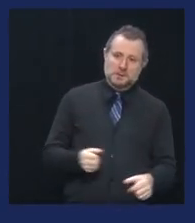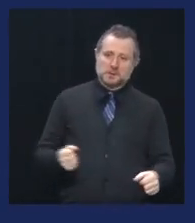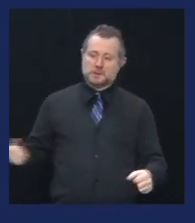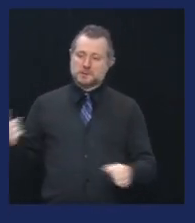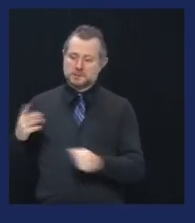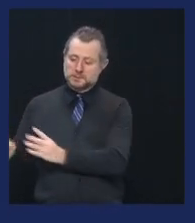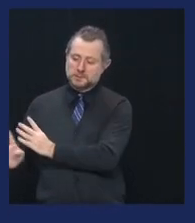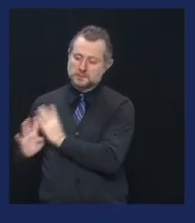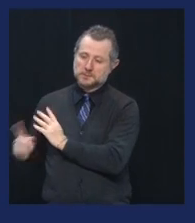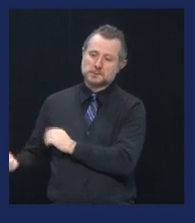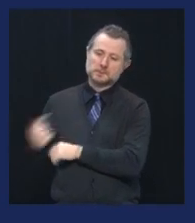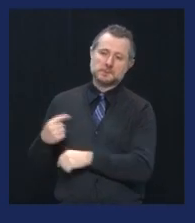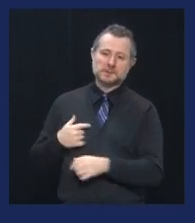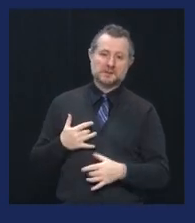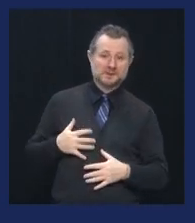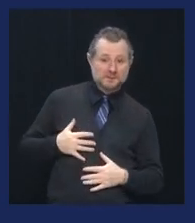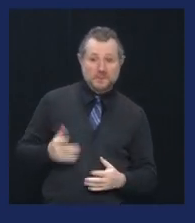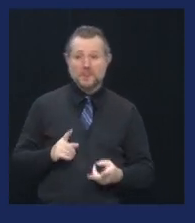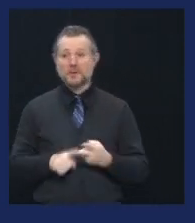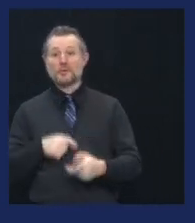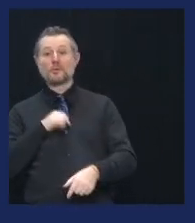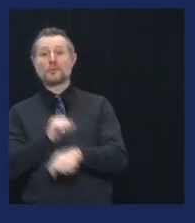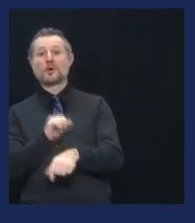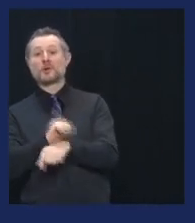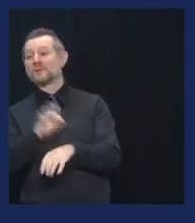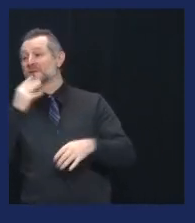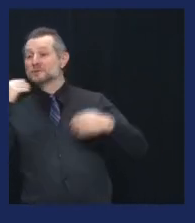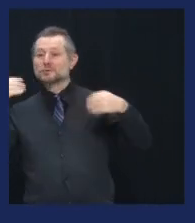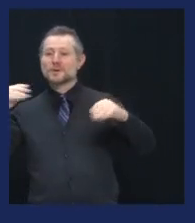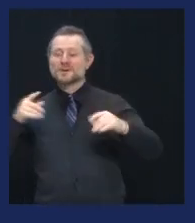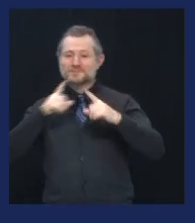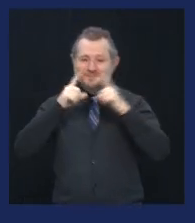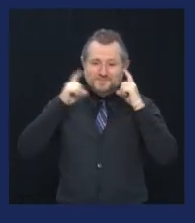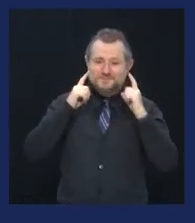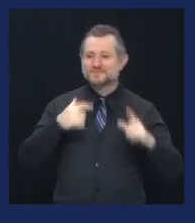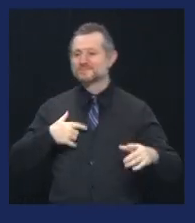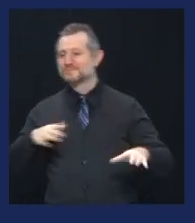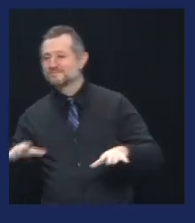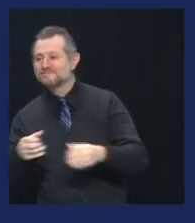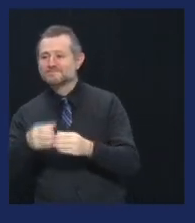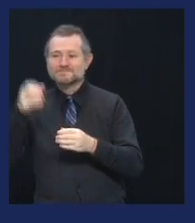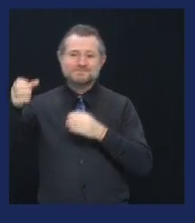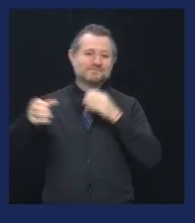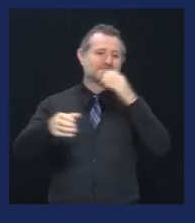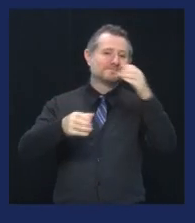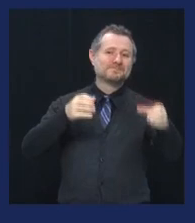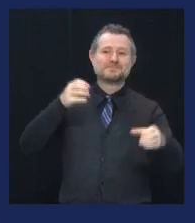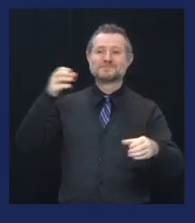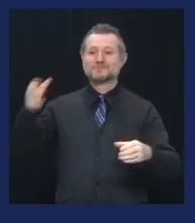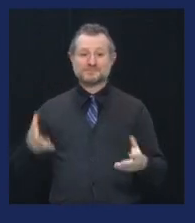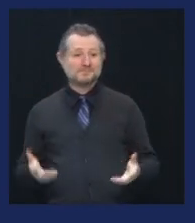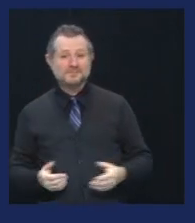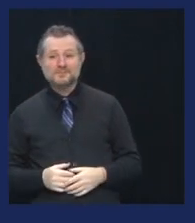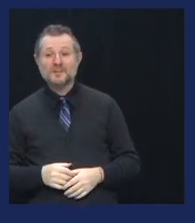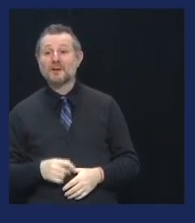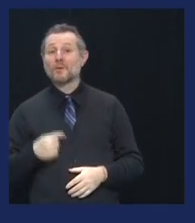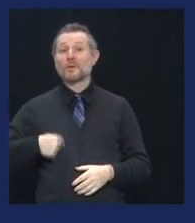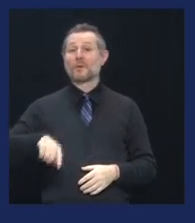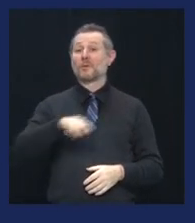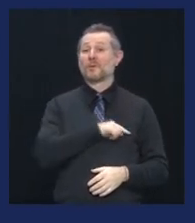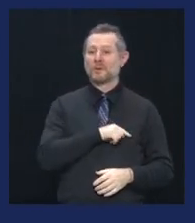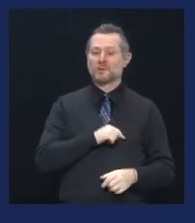his or her mask to stock the shelves. There was light when New Yorkers donated millions of dollars to help those in need, and